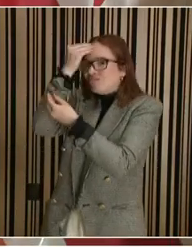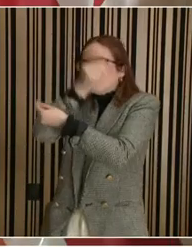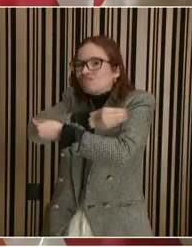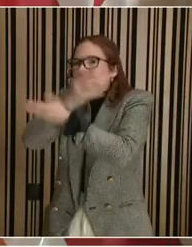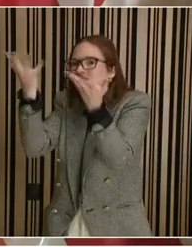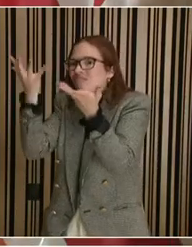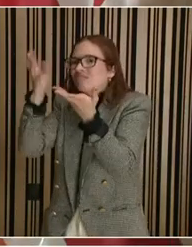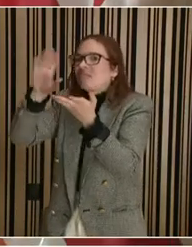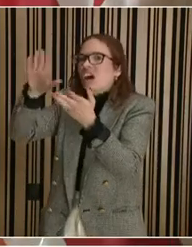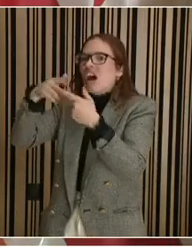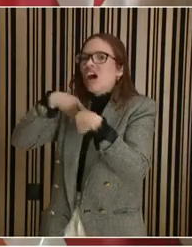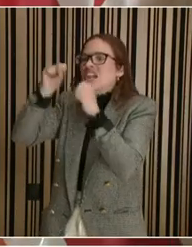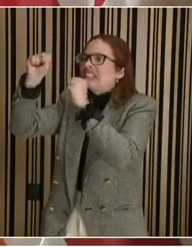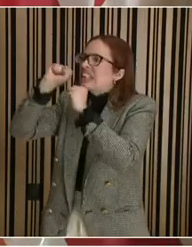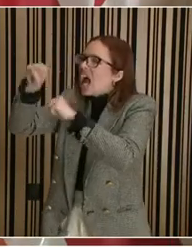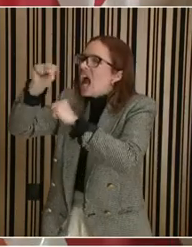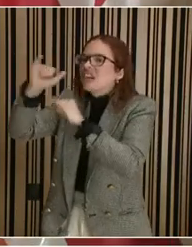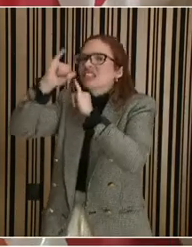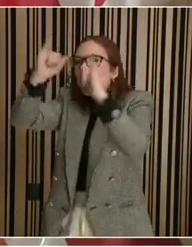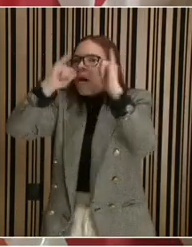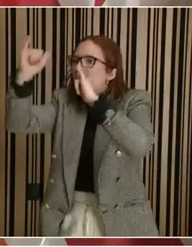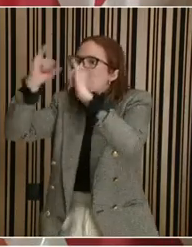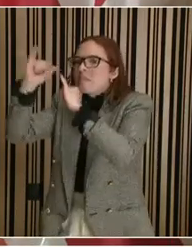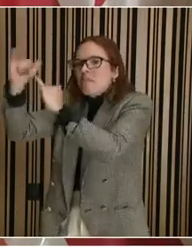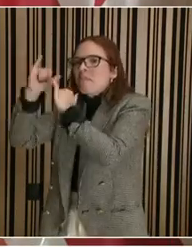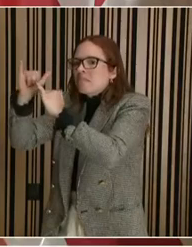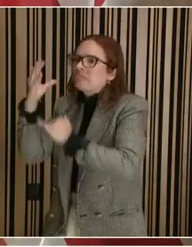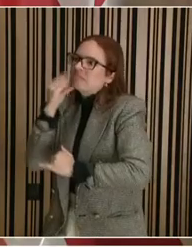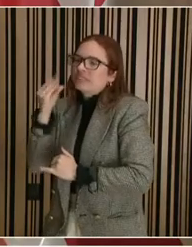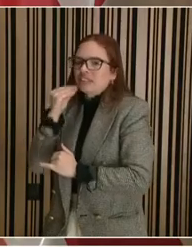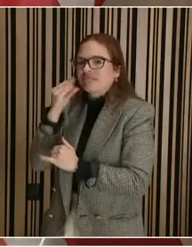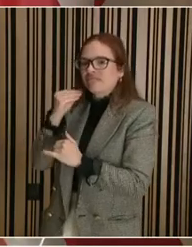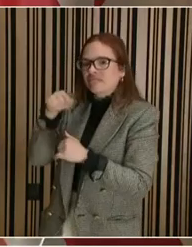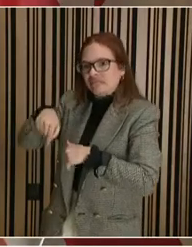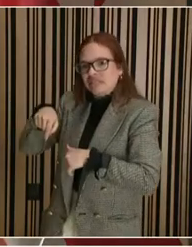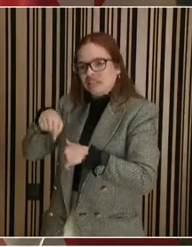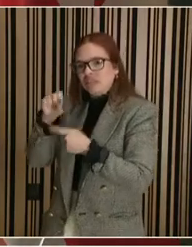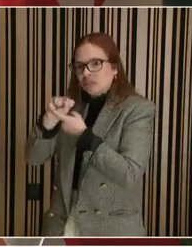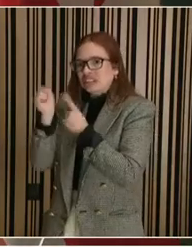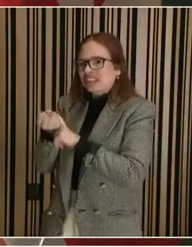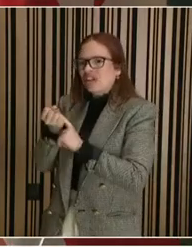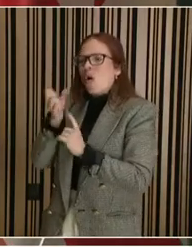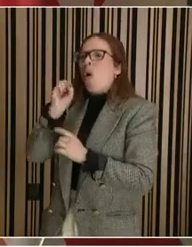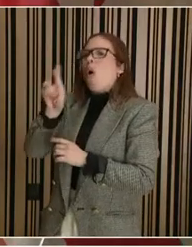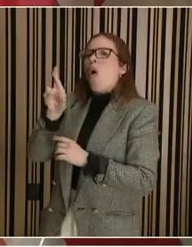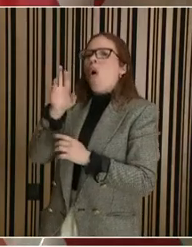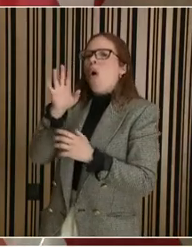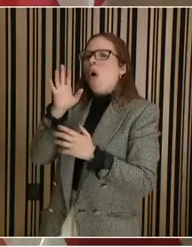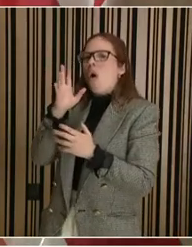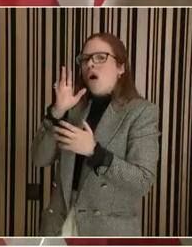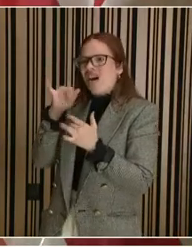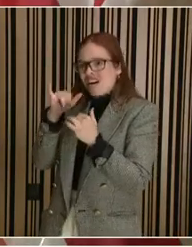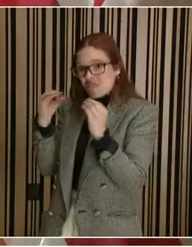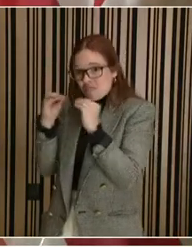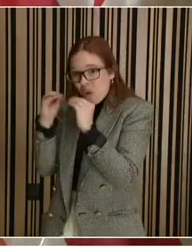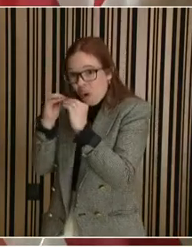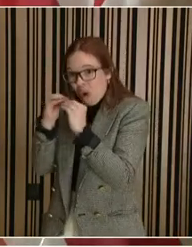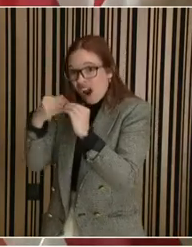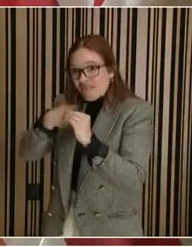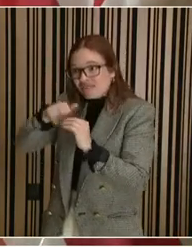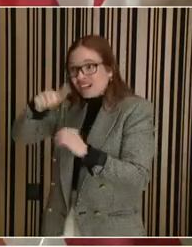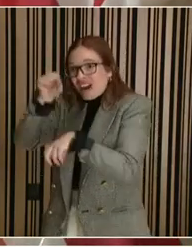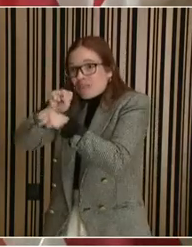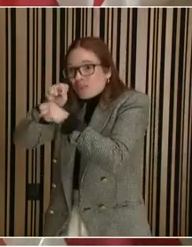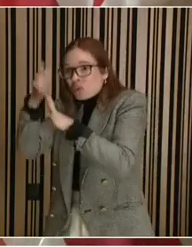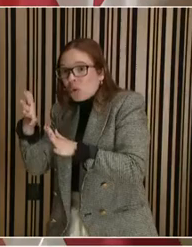the scope of the investigation just around this one complaint, or have you received more complaints from other past or present DC employees? I